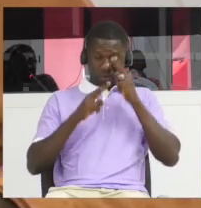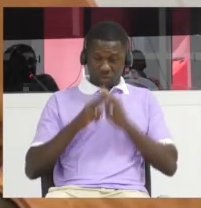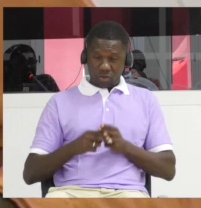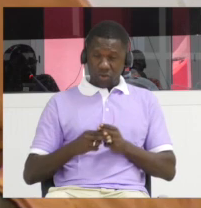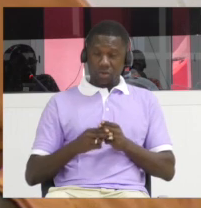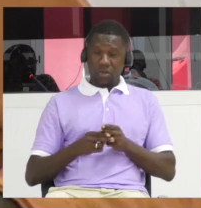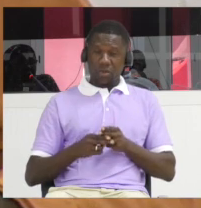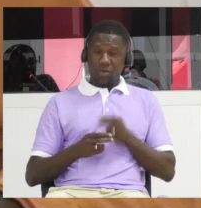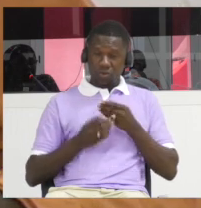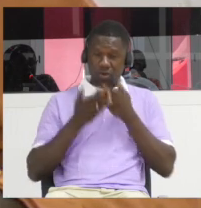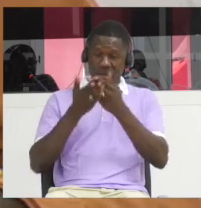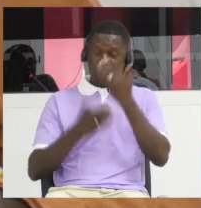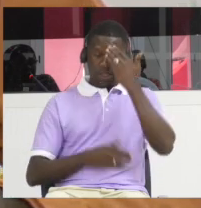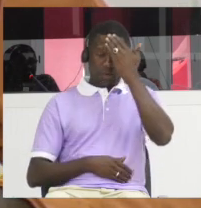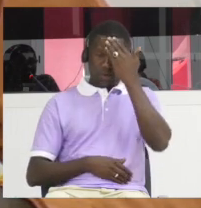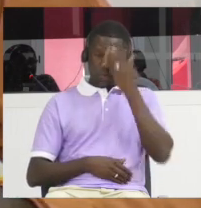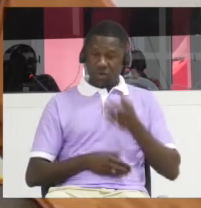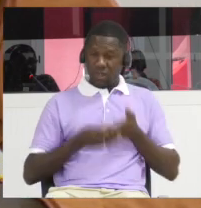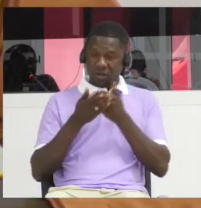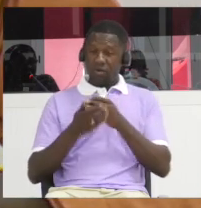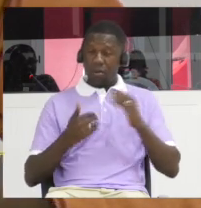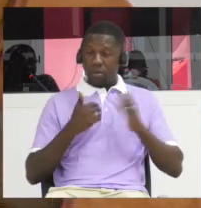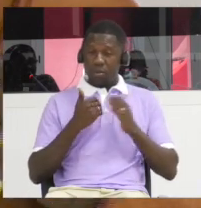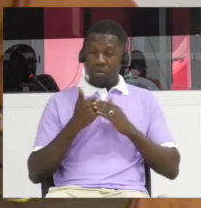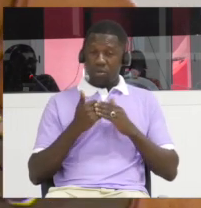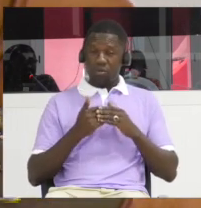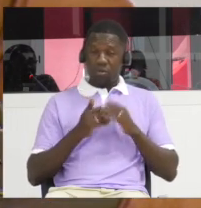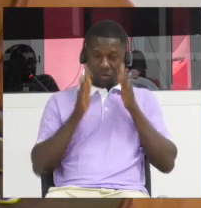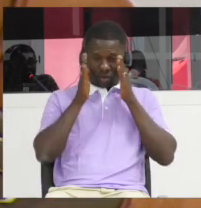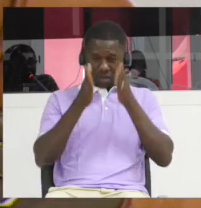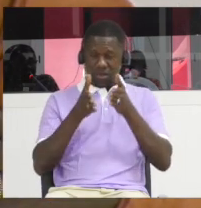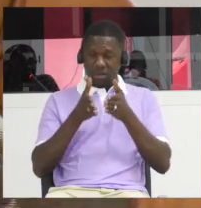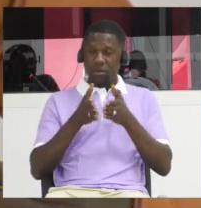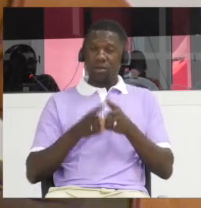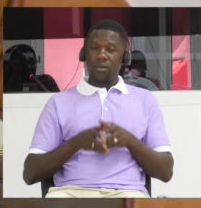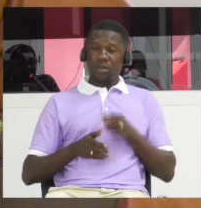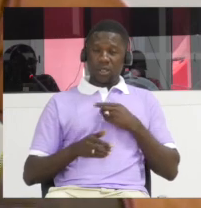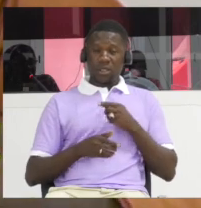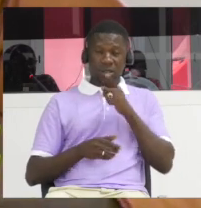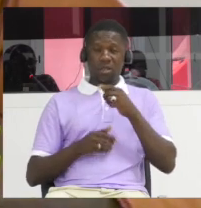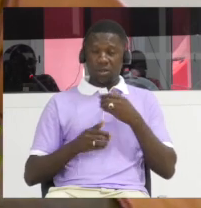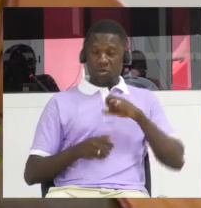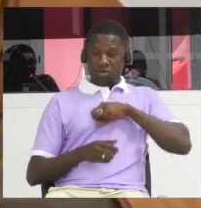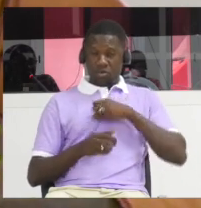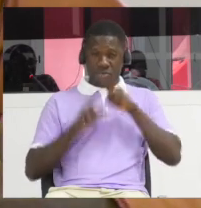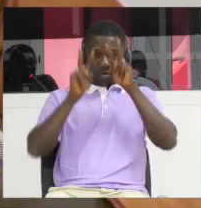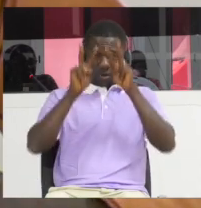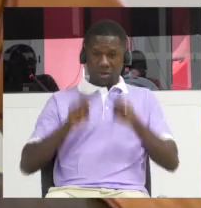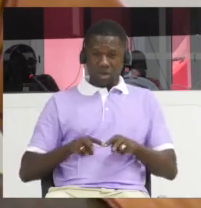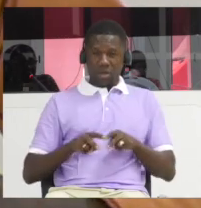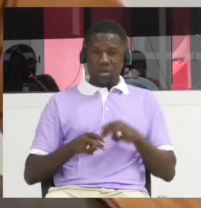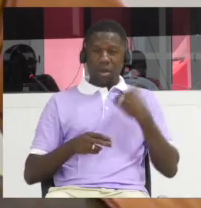was given more regard than his perceived nature as a corrupt somebody.